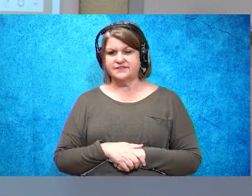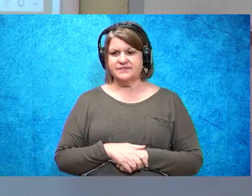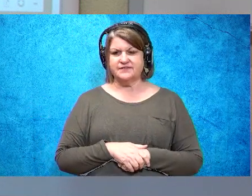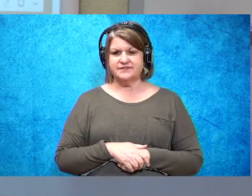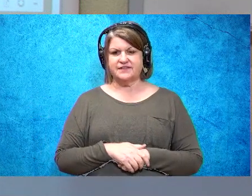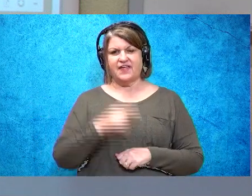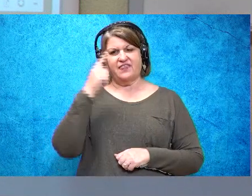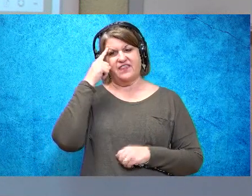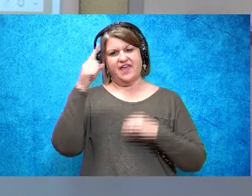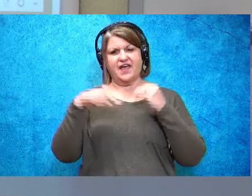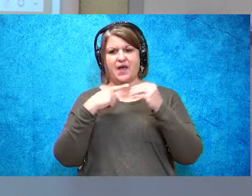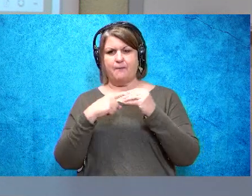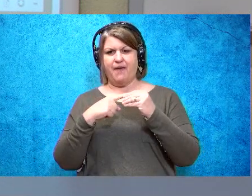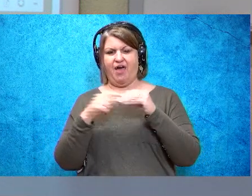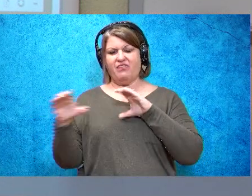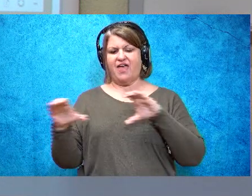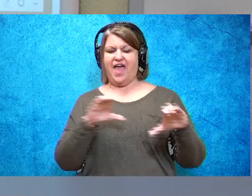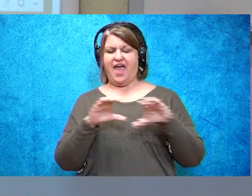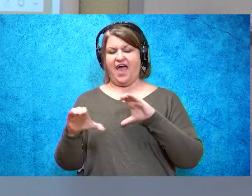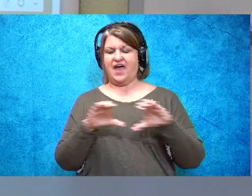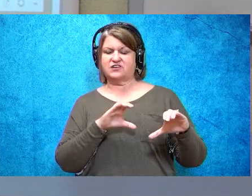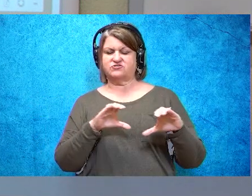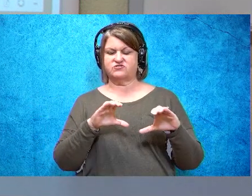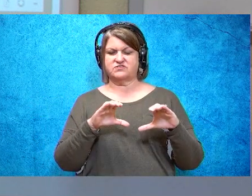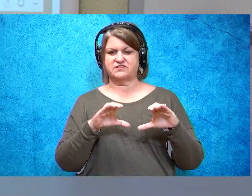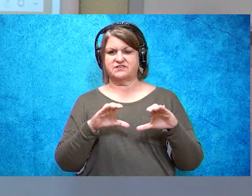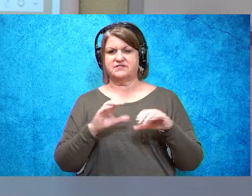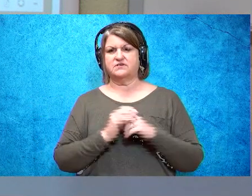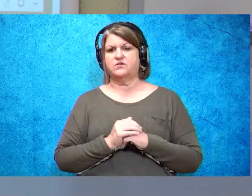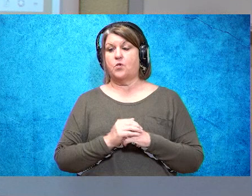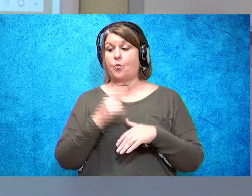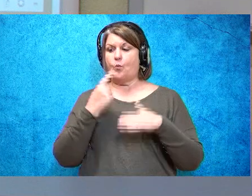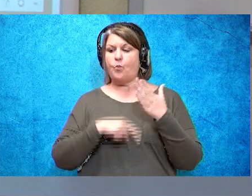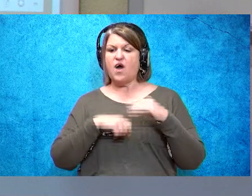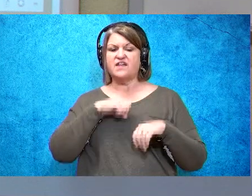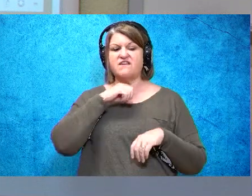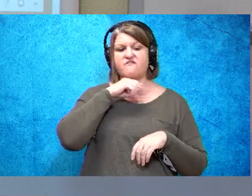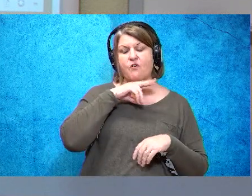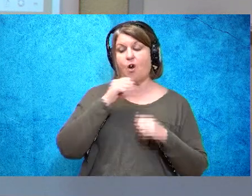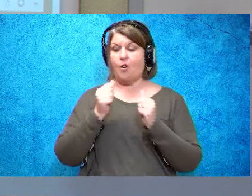the action that happened in the story. What did Frog want with Toad?